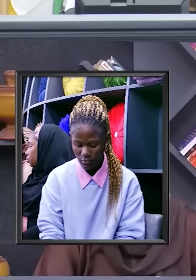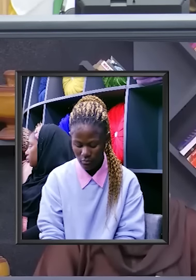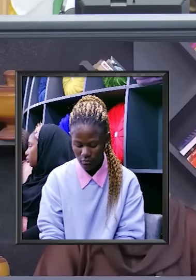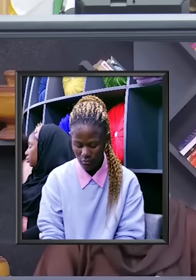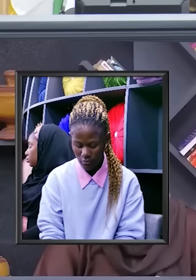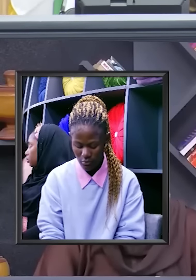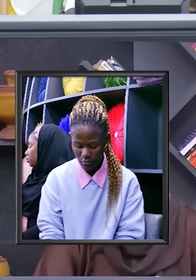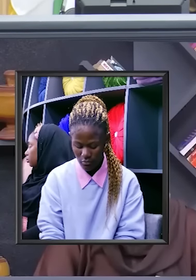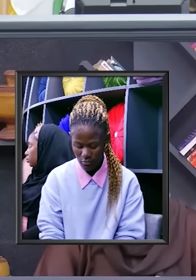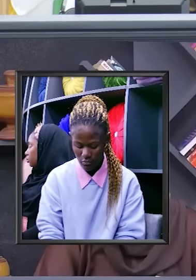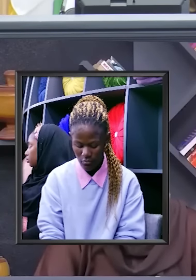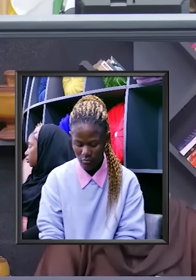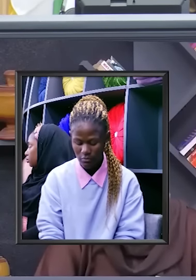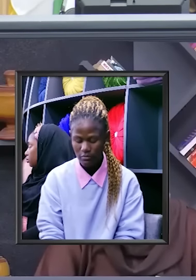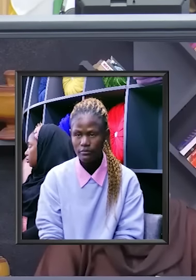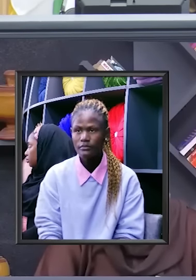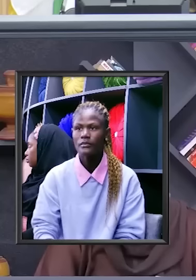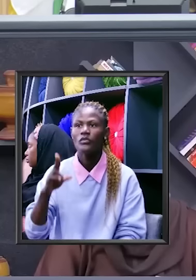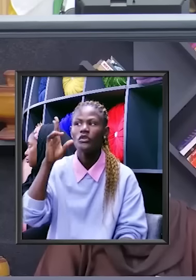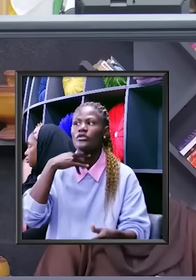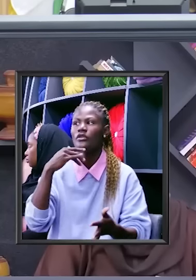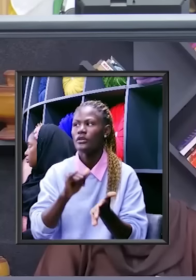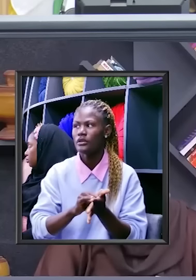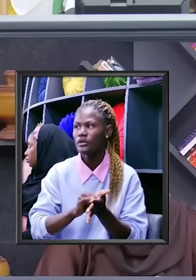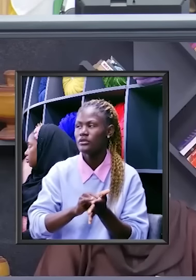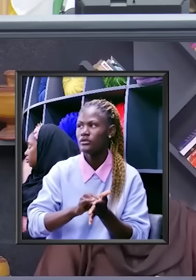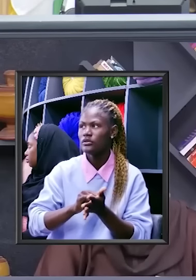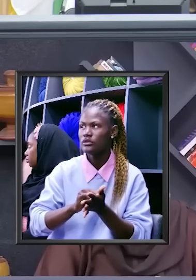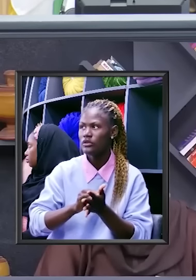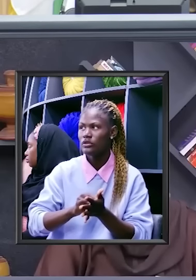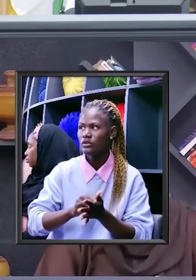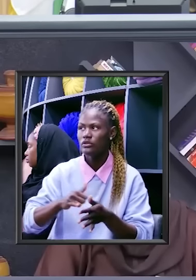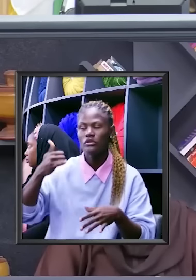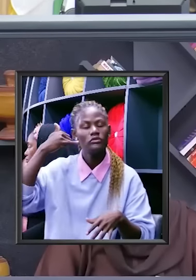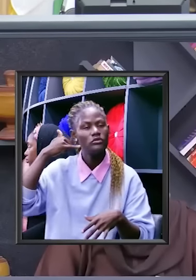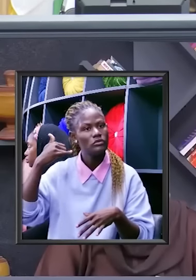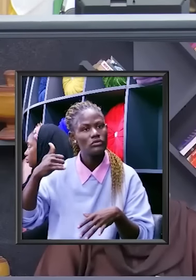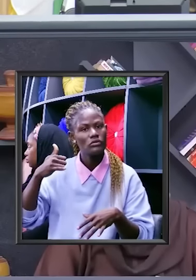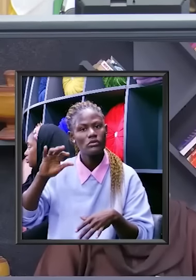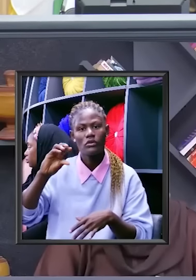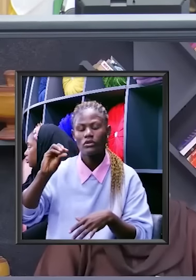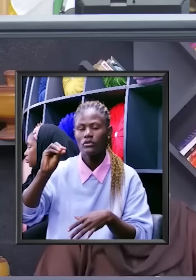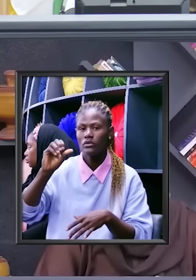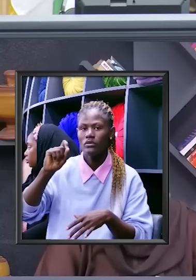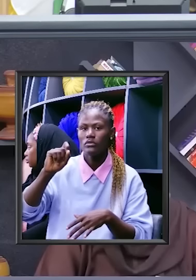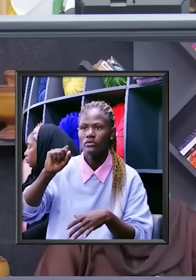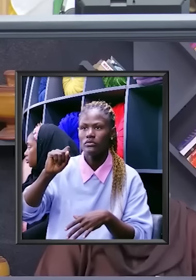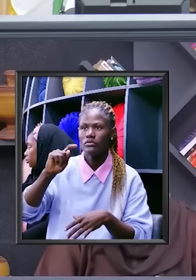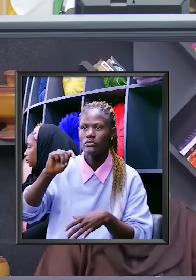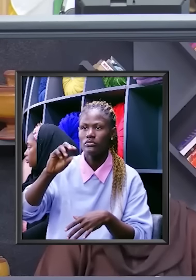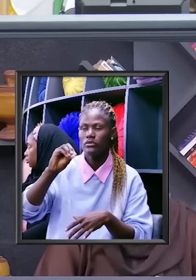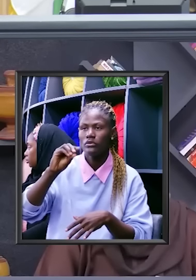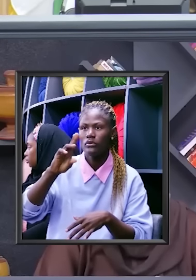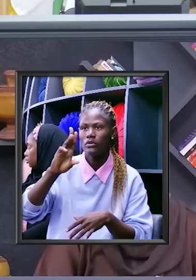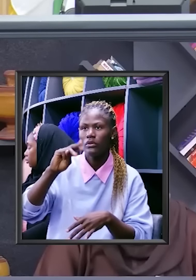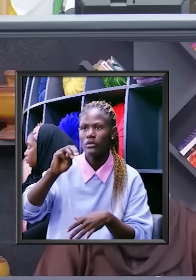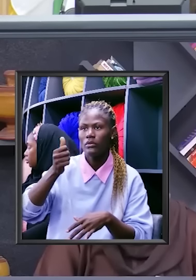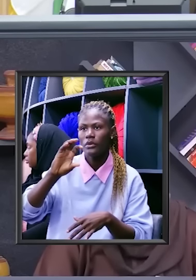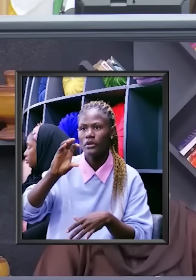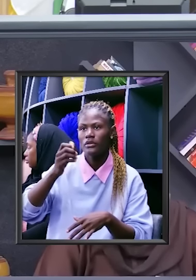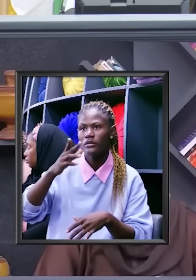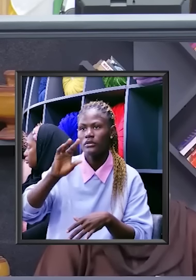call a customer care so that they can stop it. When I tried to block my account, the network was so bad, I couldn't even get